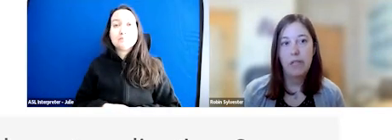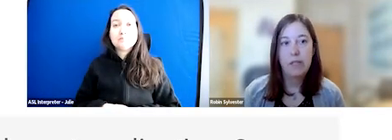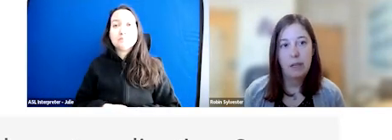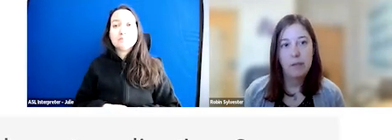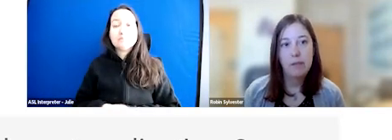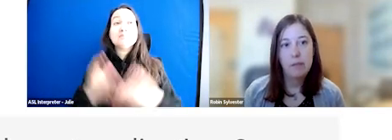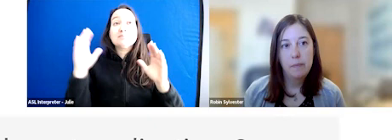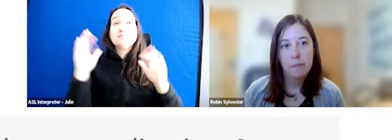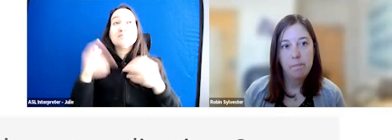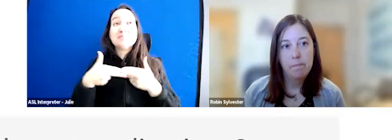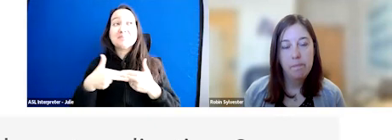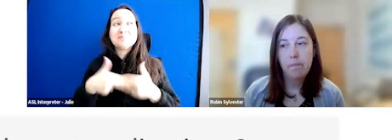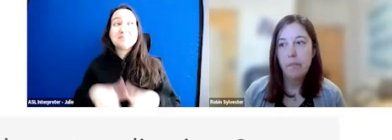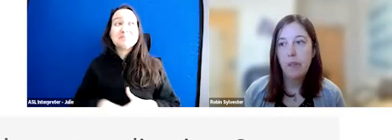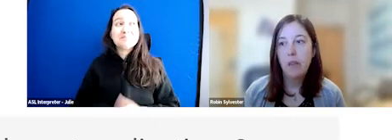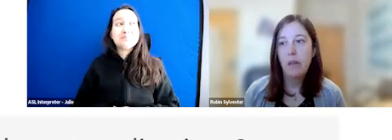Next slide.